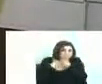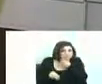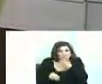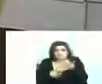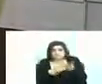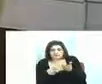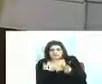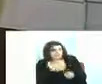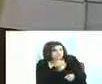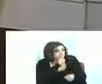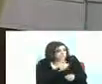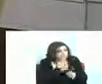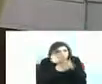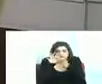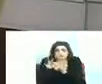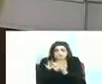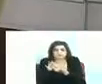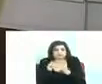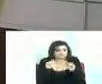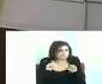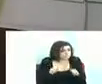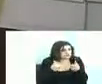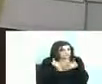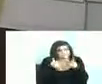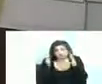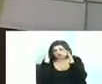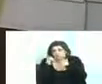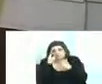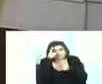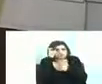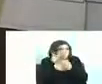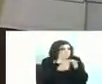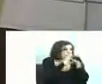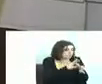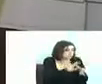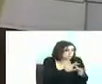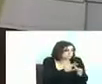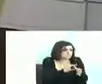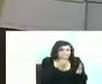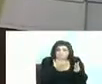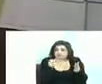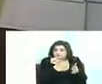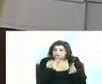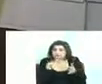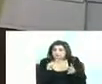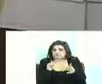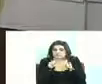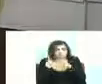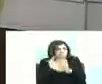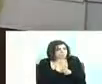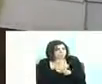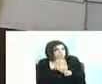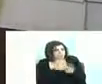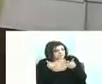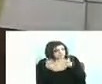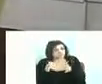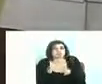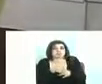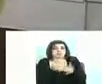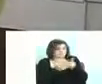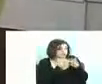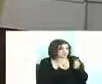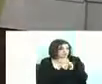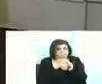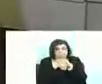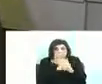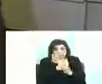are imperfect, that we can have hopes and dreams and relationships, and things just don't always go our way. Sometimes, no matter how hard we try to